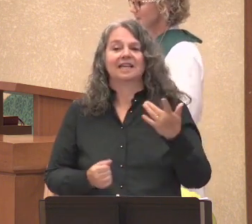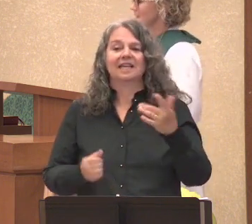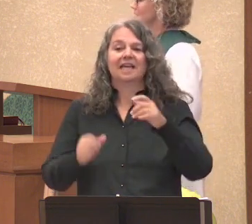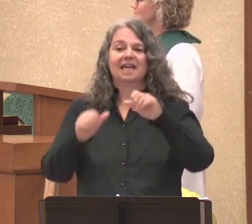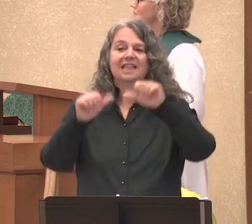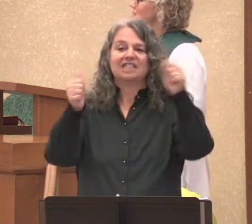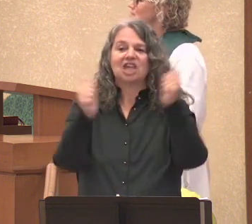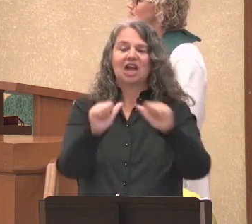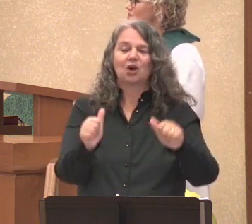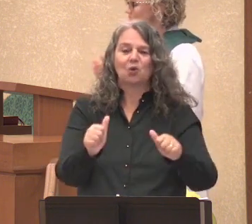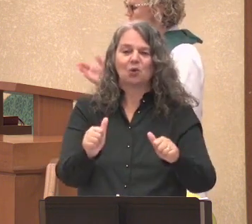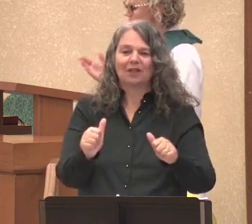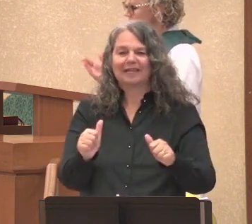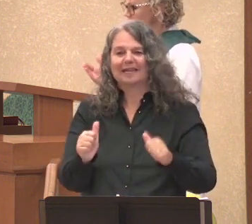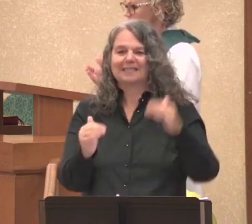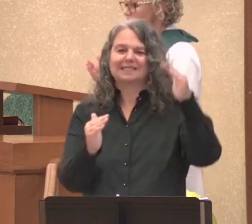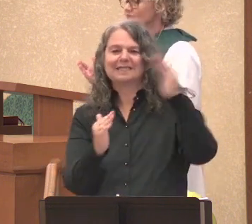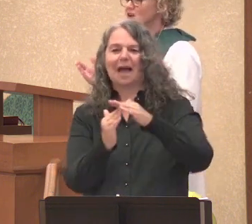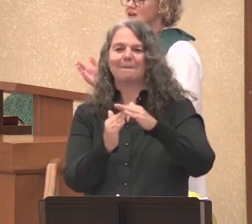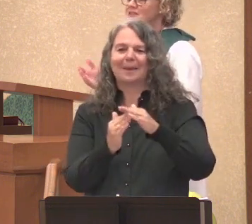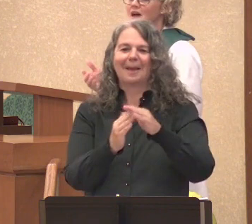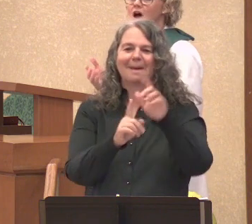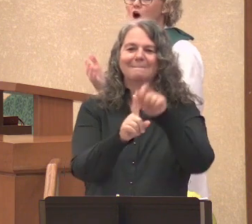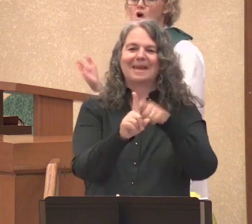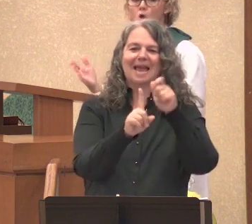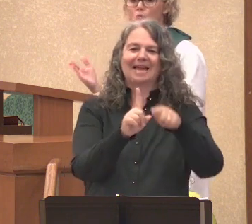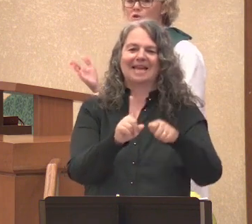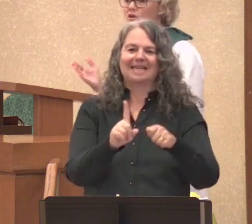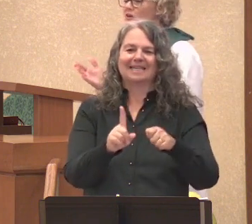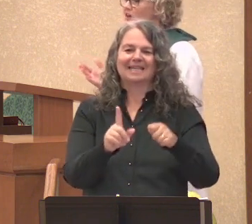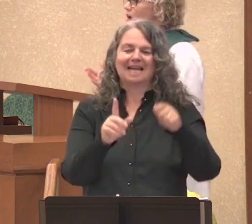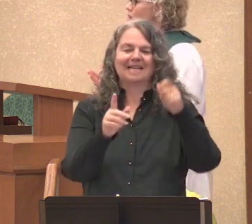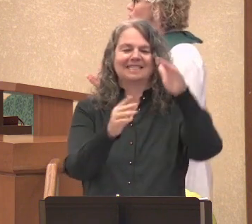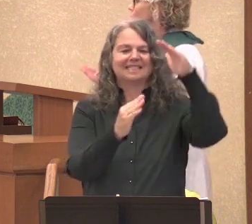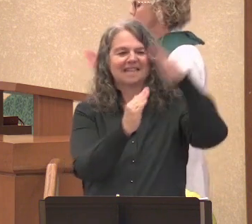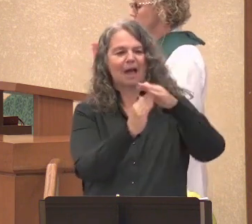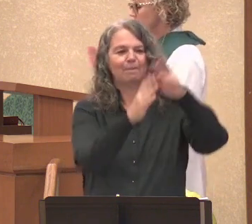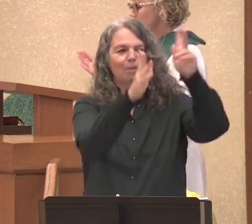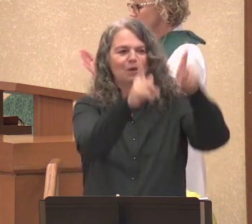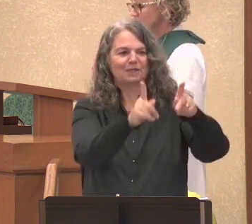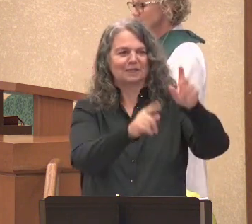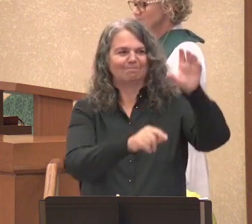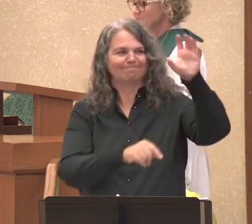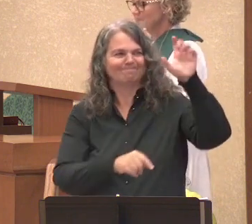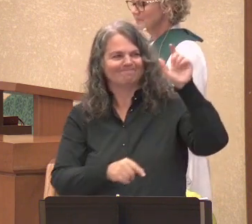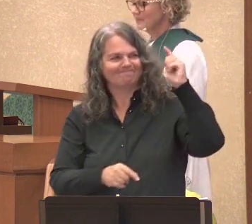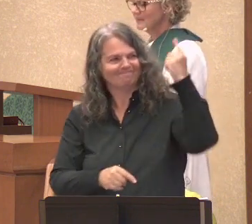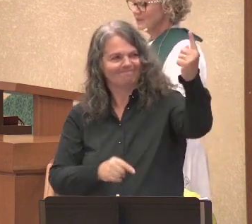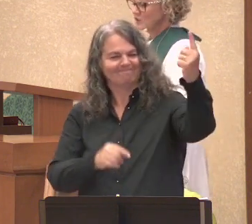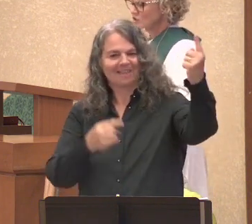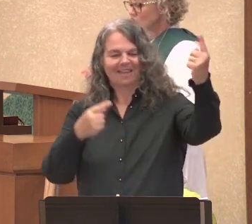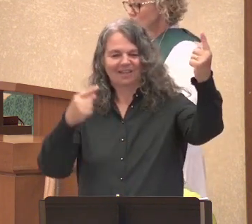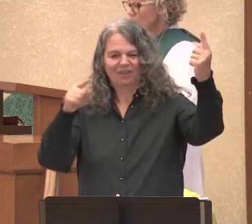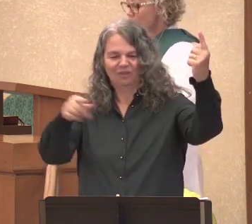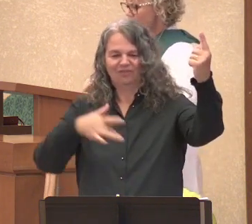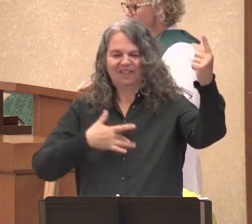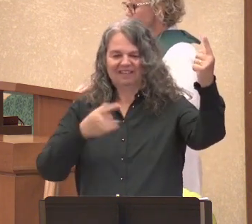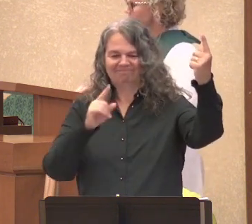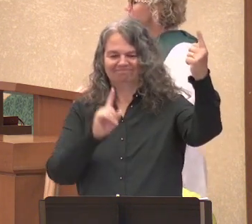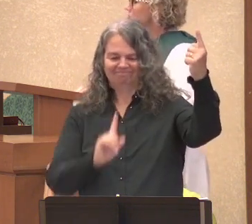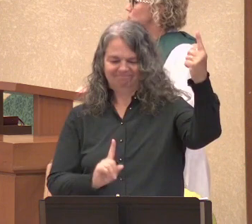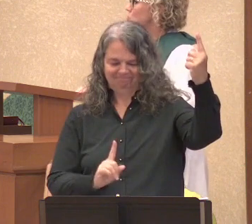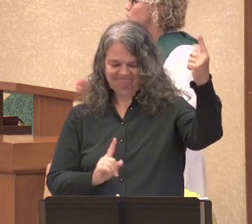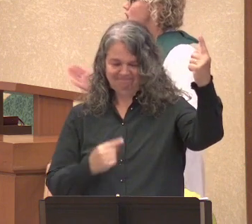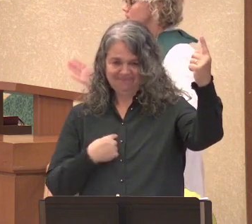top banana, maybe a sibling or a friend, a coworker, or a parent? Do you know how